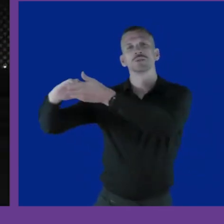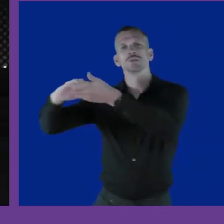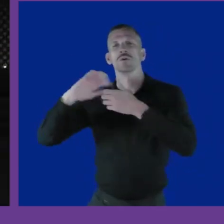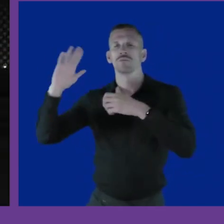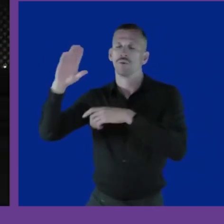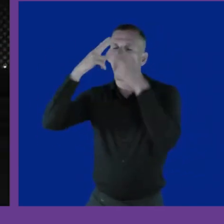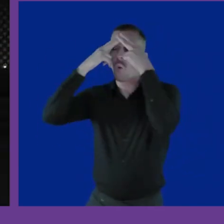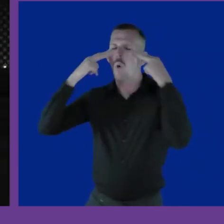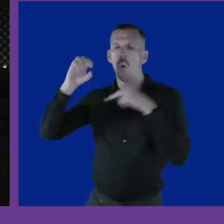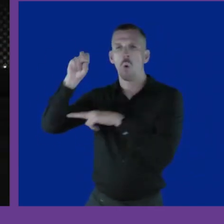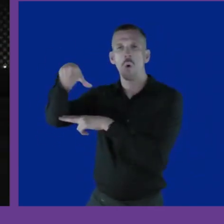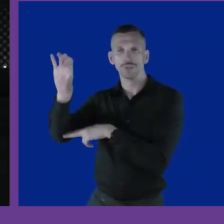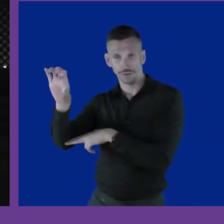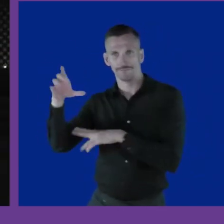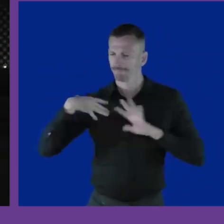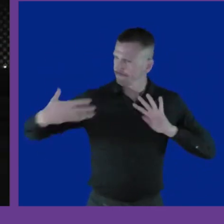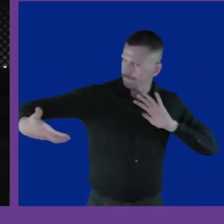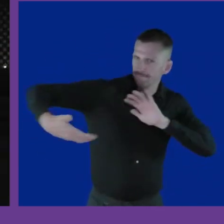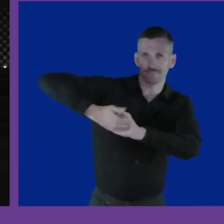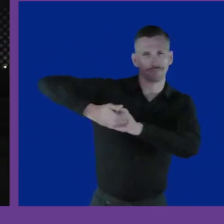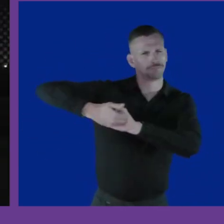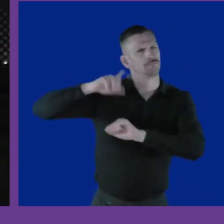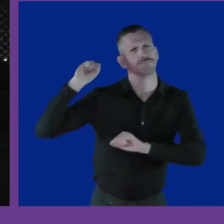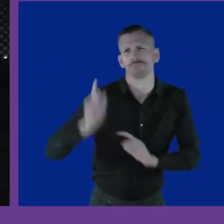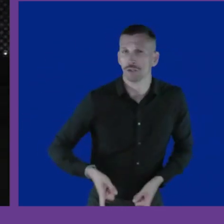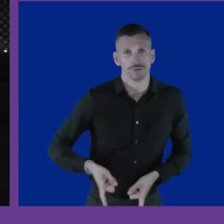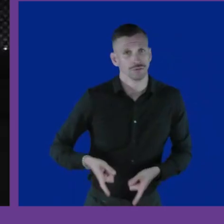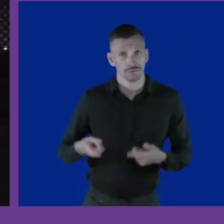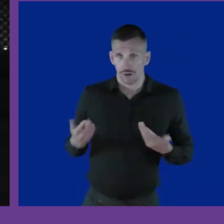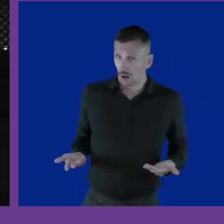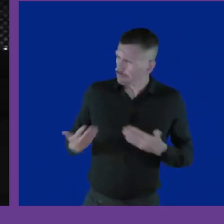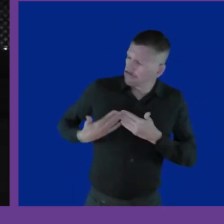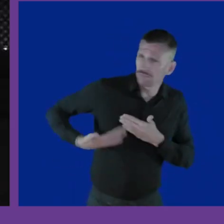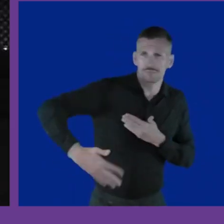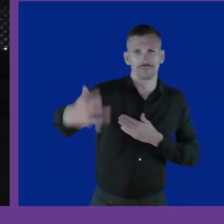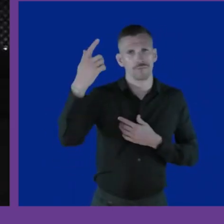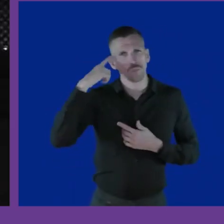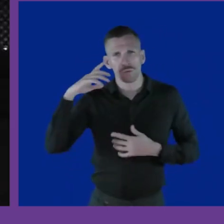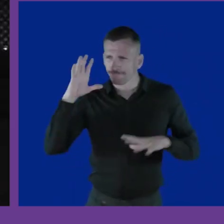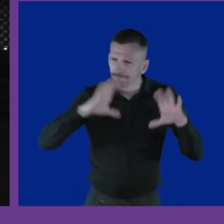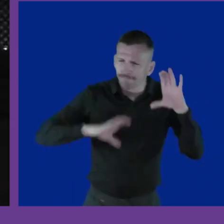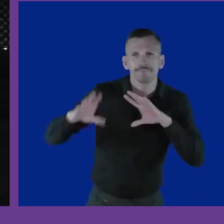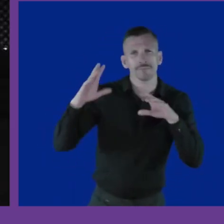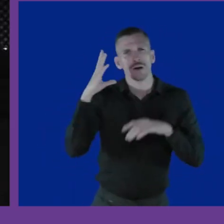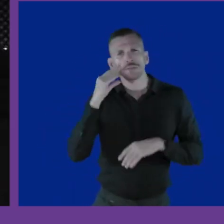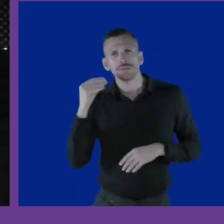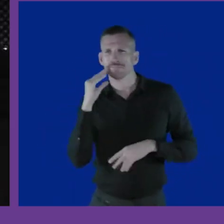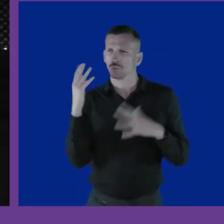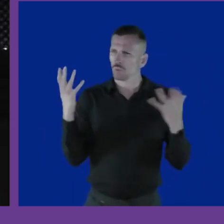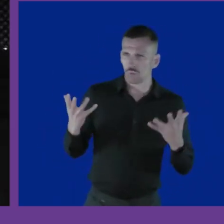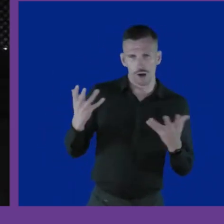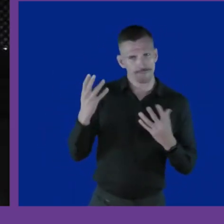I think it's important for two reasons. Number one, it shows how much work still needs to be done.